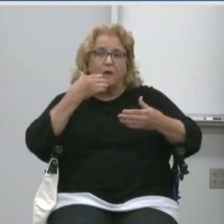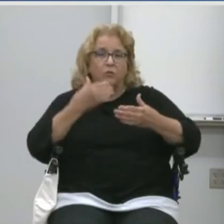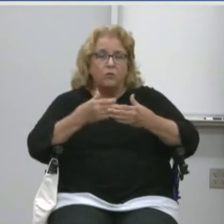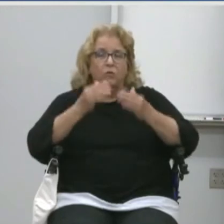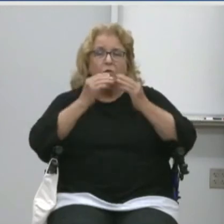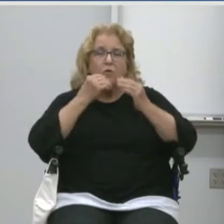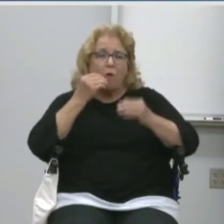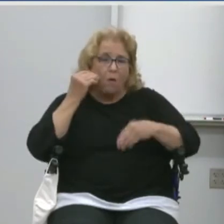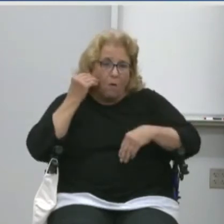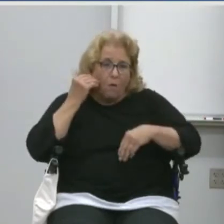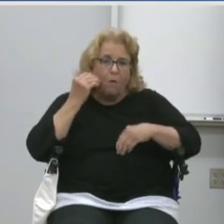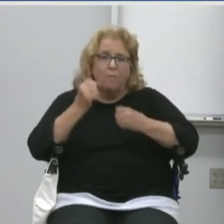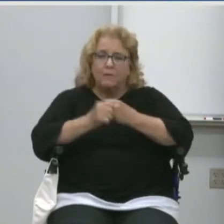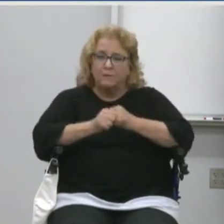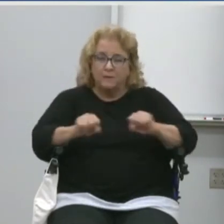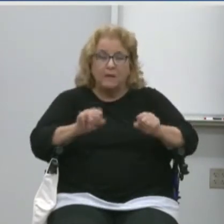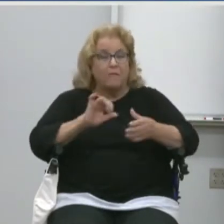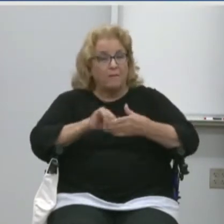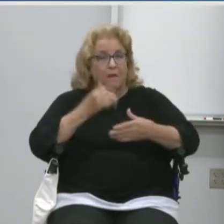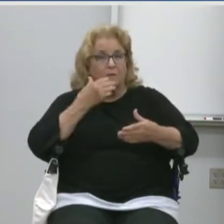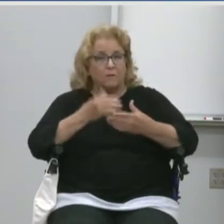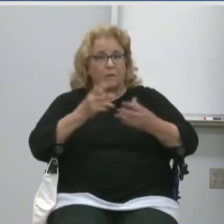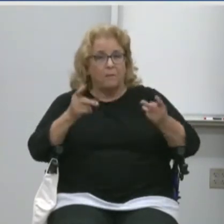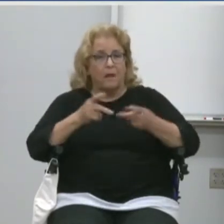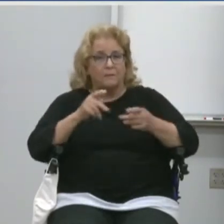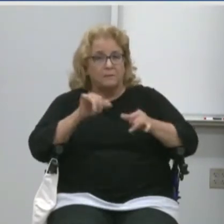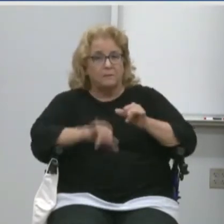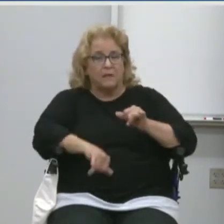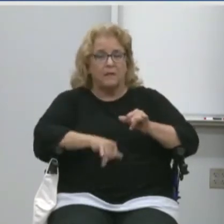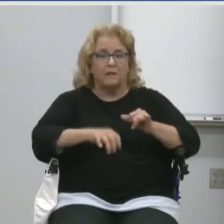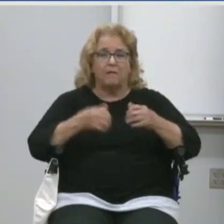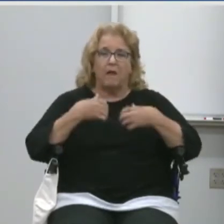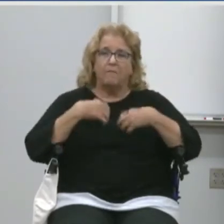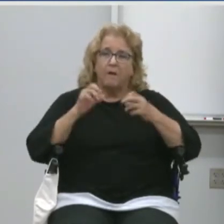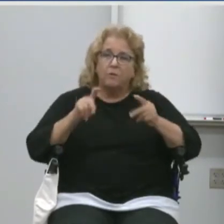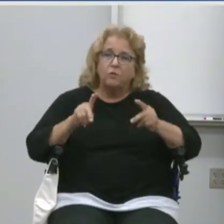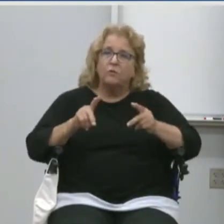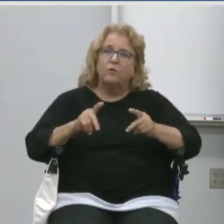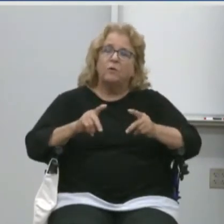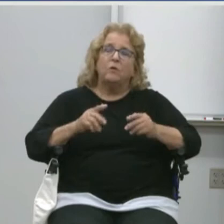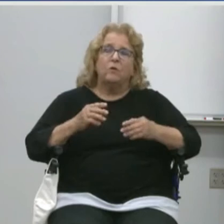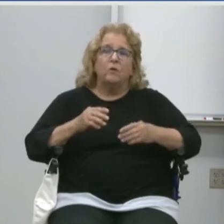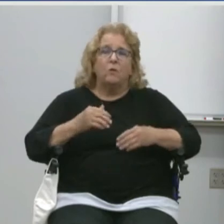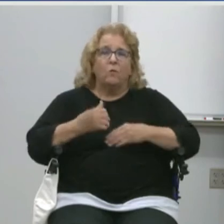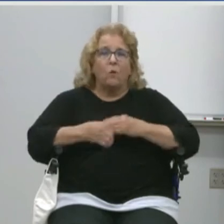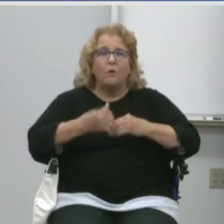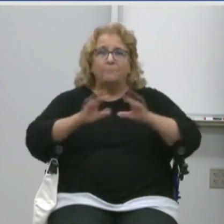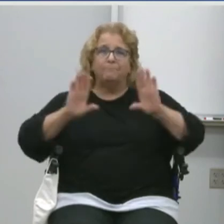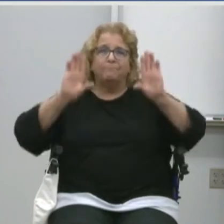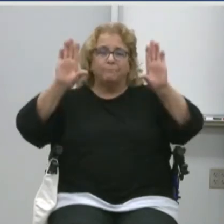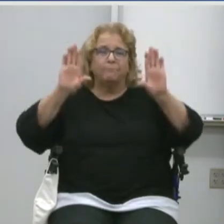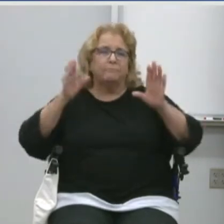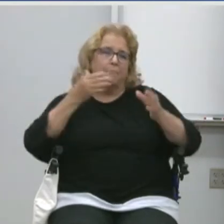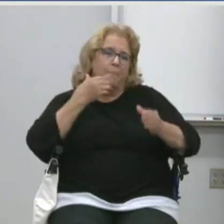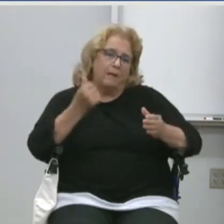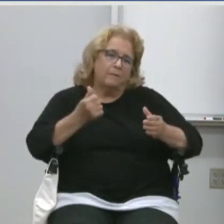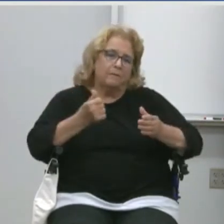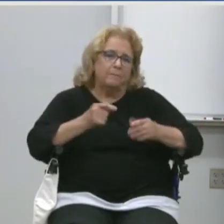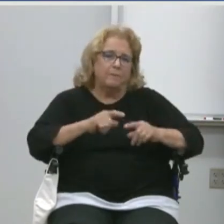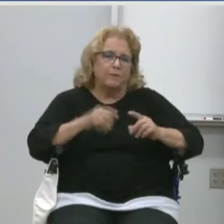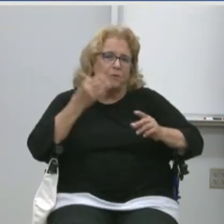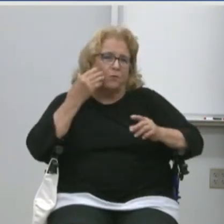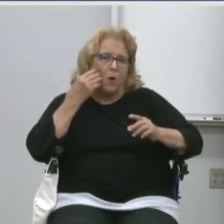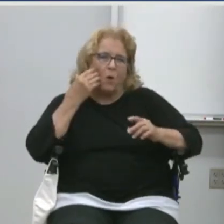Recktenwald stated, that's a good place to stay. If you have the opportunity to put up some plywood, that's even better. And certainly,